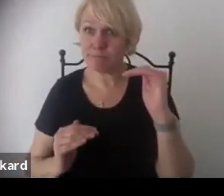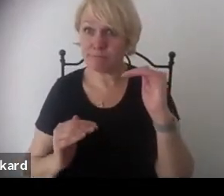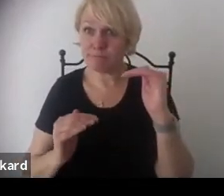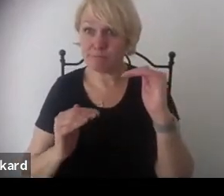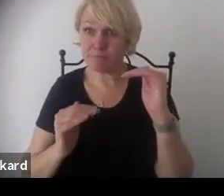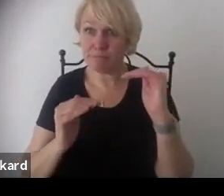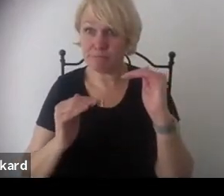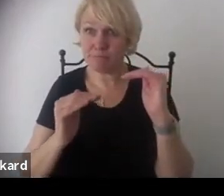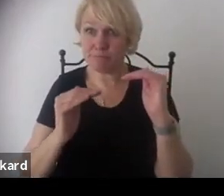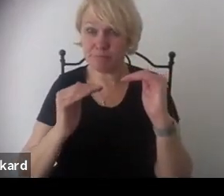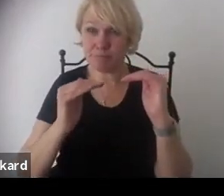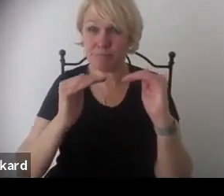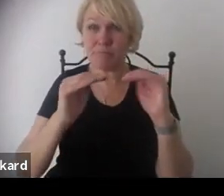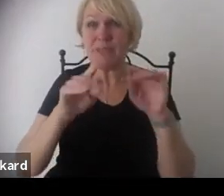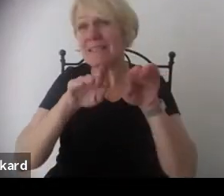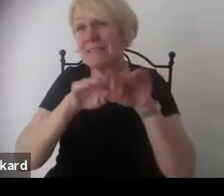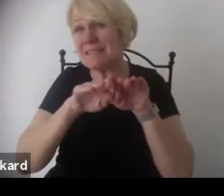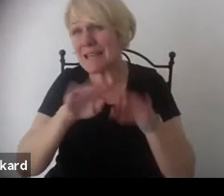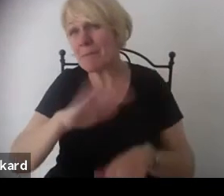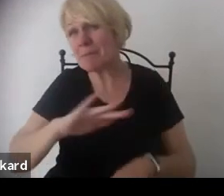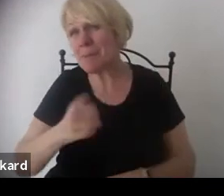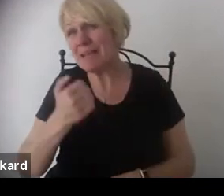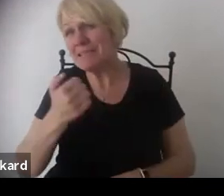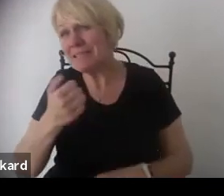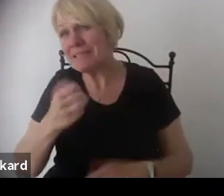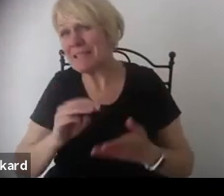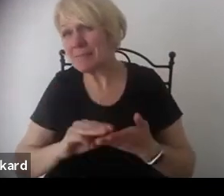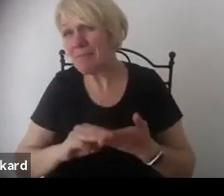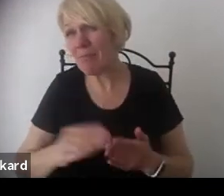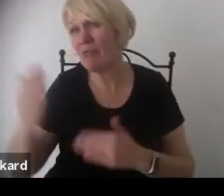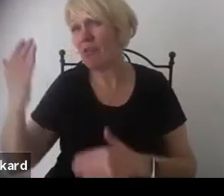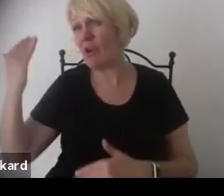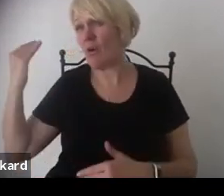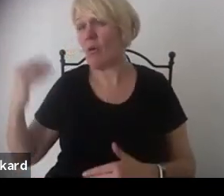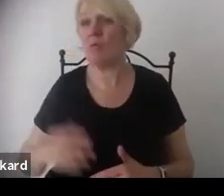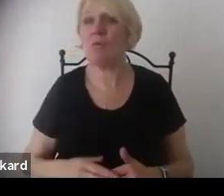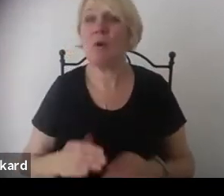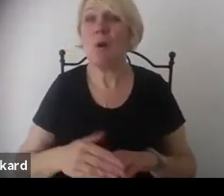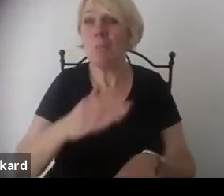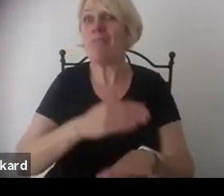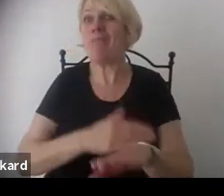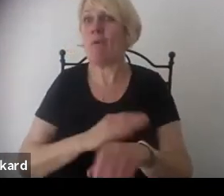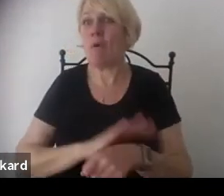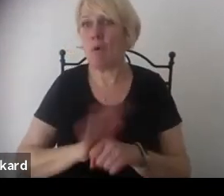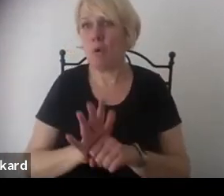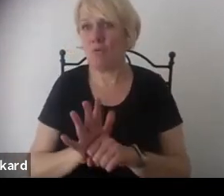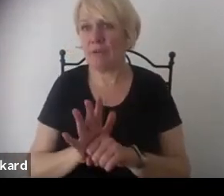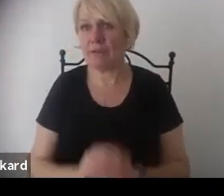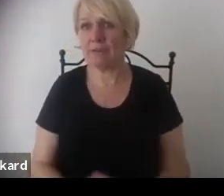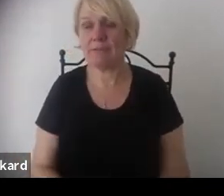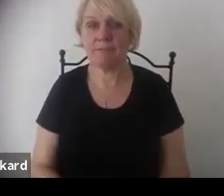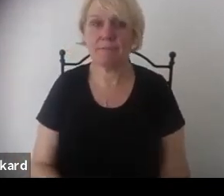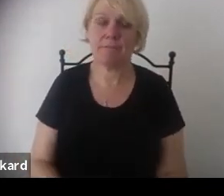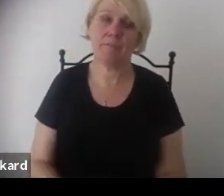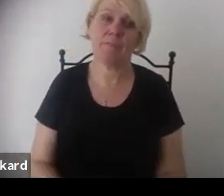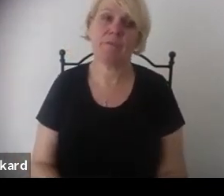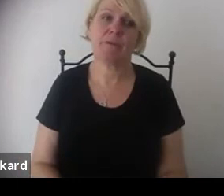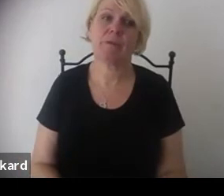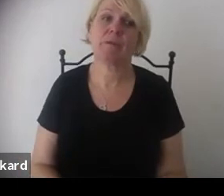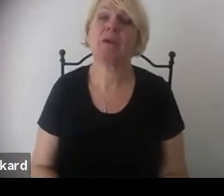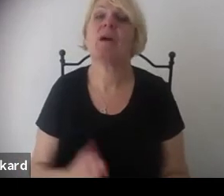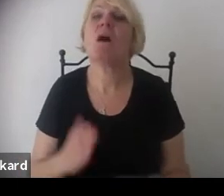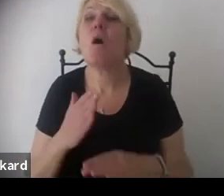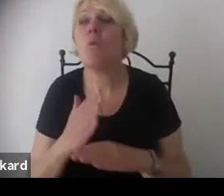ago. So before the pandemic. We are working with other